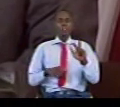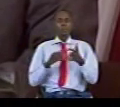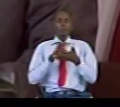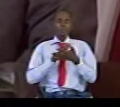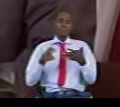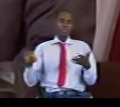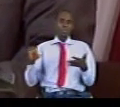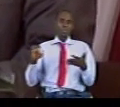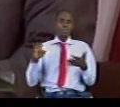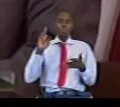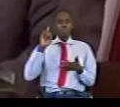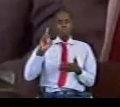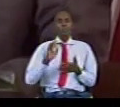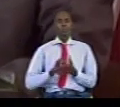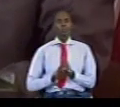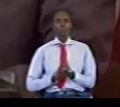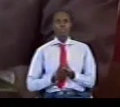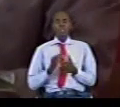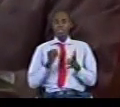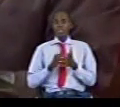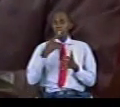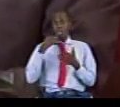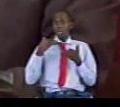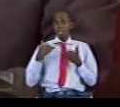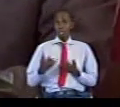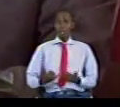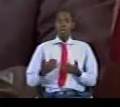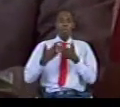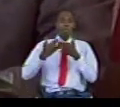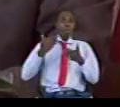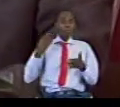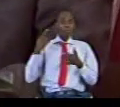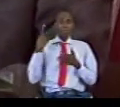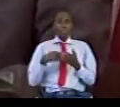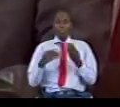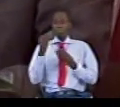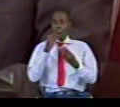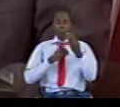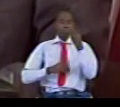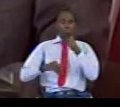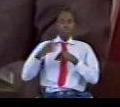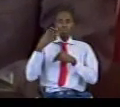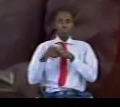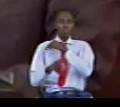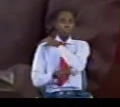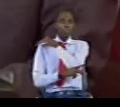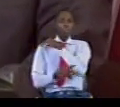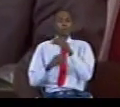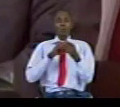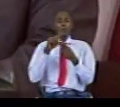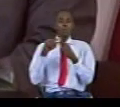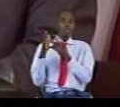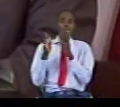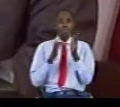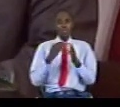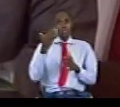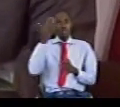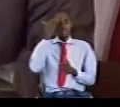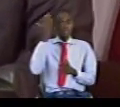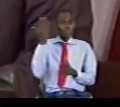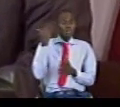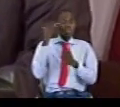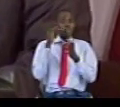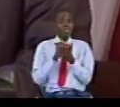verse 1. It says, now before the feast of the Passover, when Jesus knew that his hour